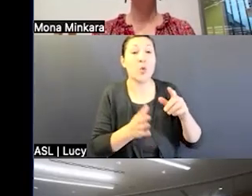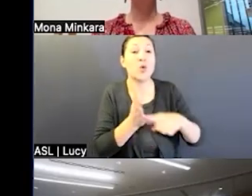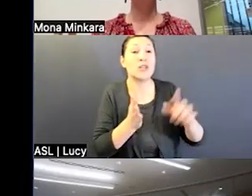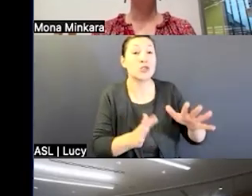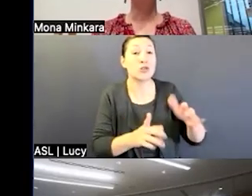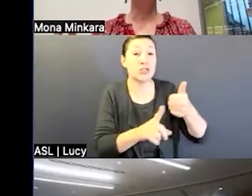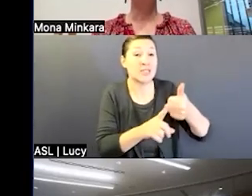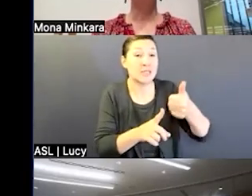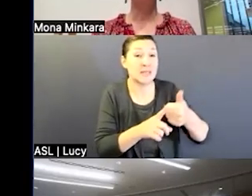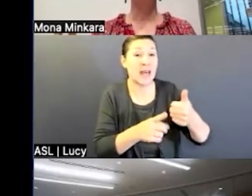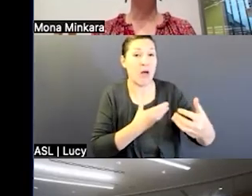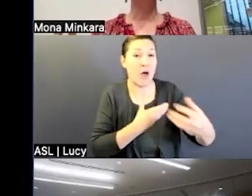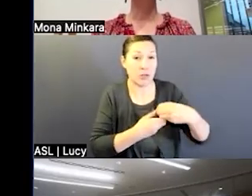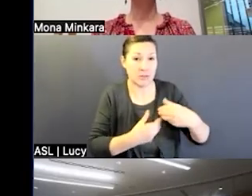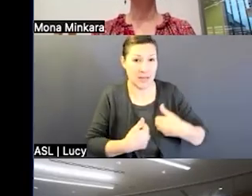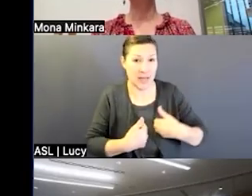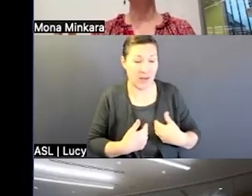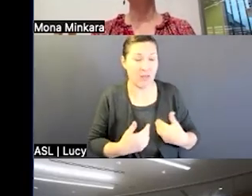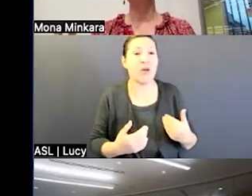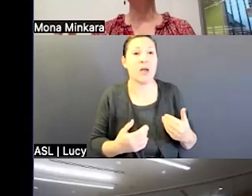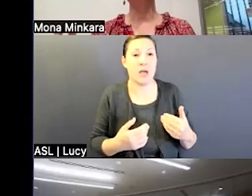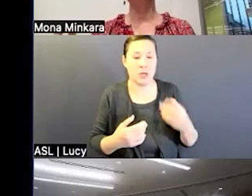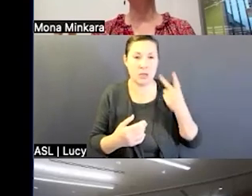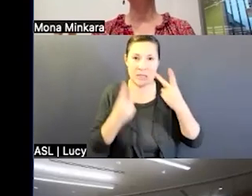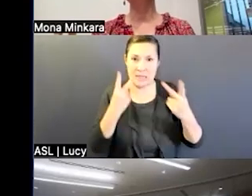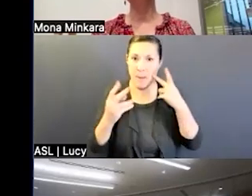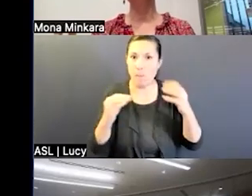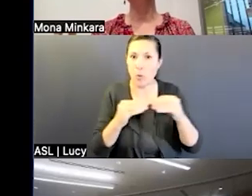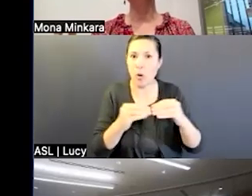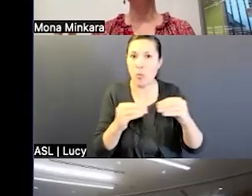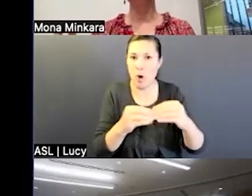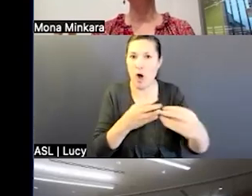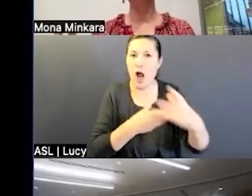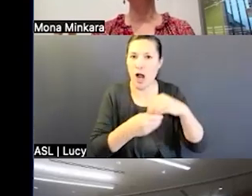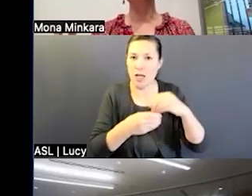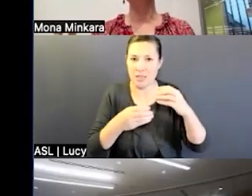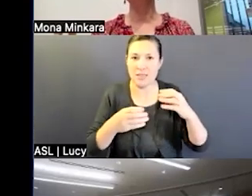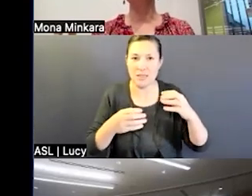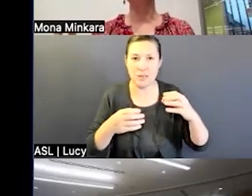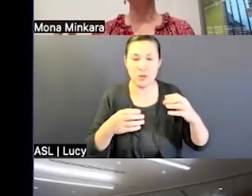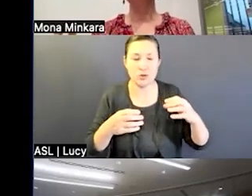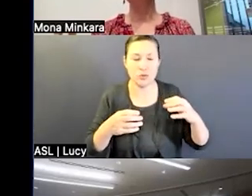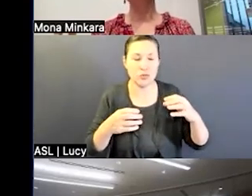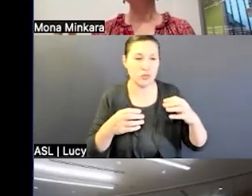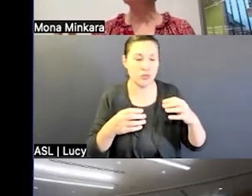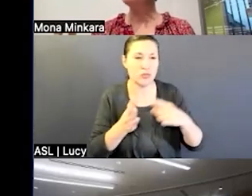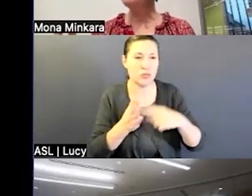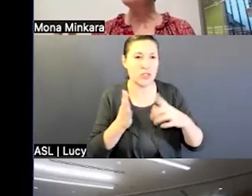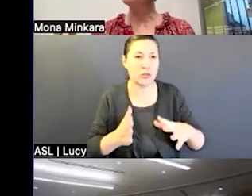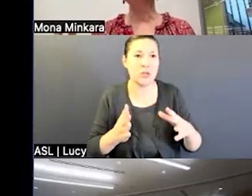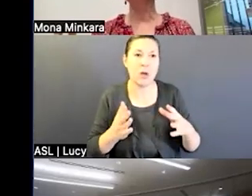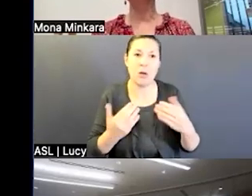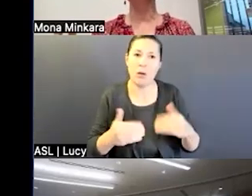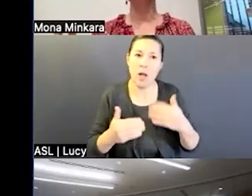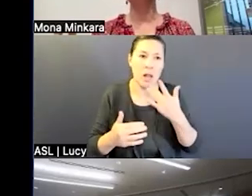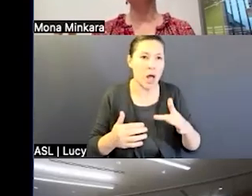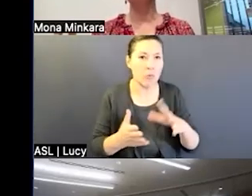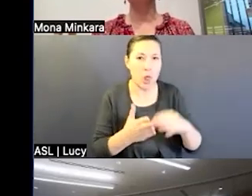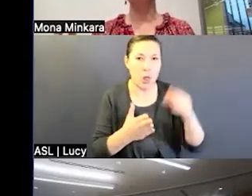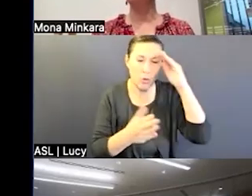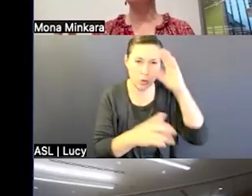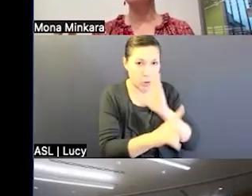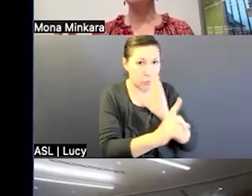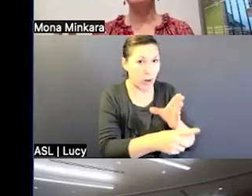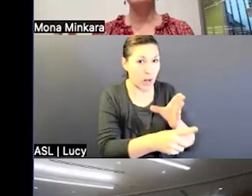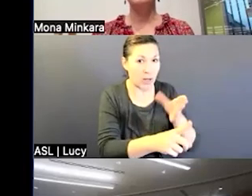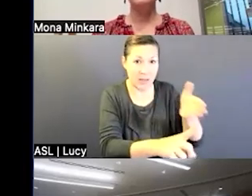more now, and we're so lucky to learn more from autistic people who are